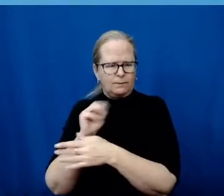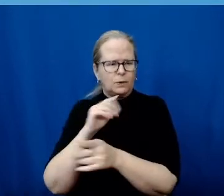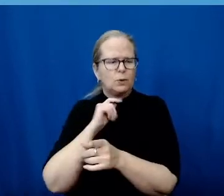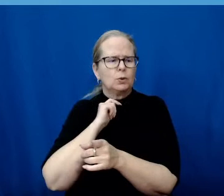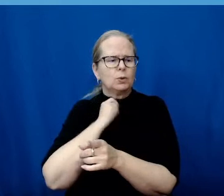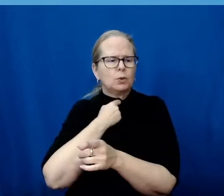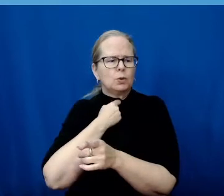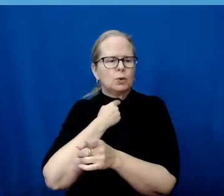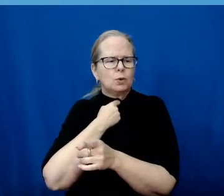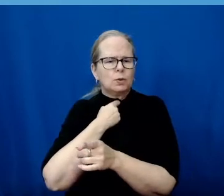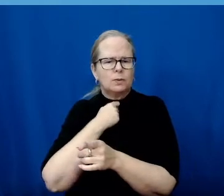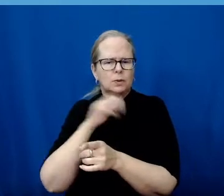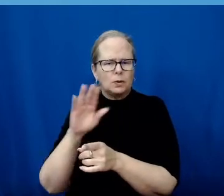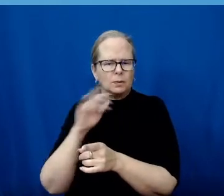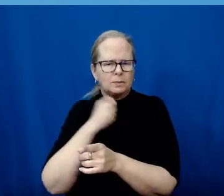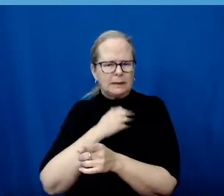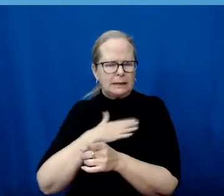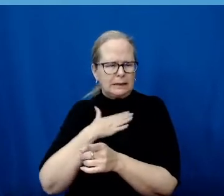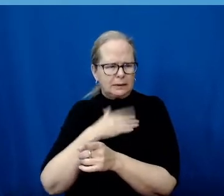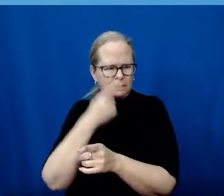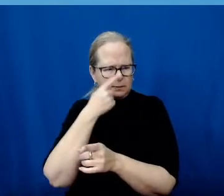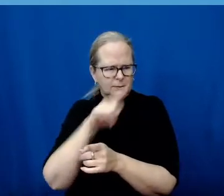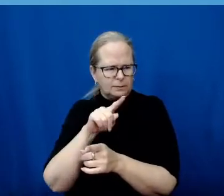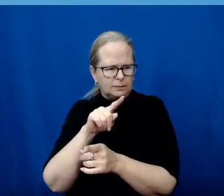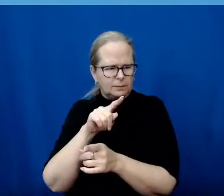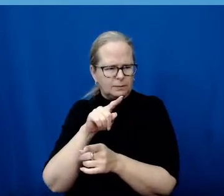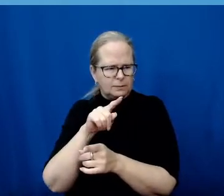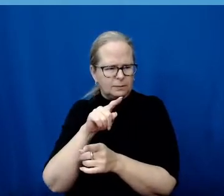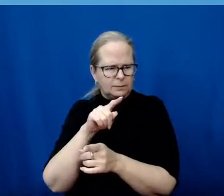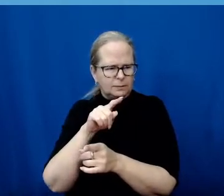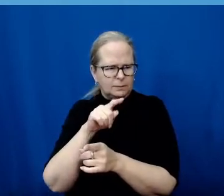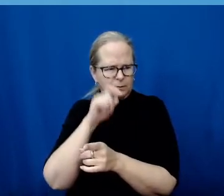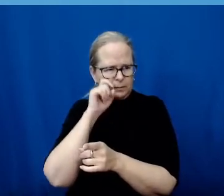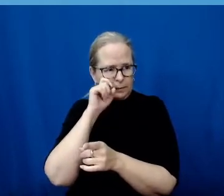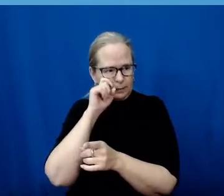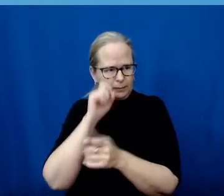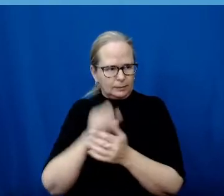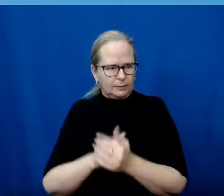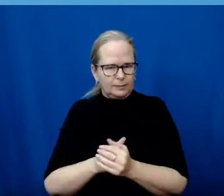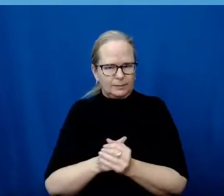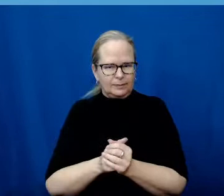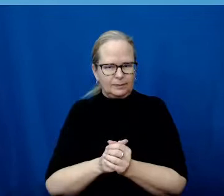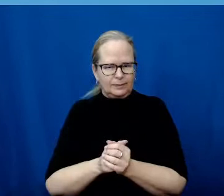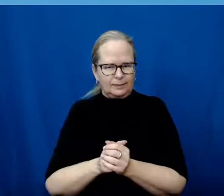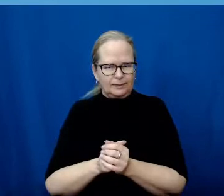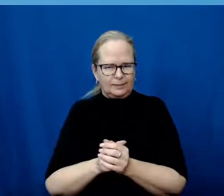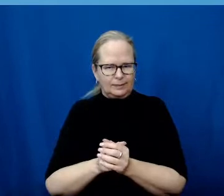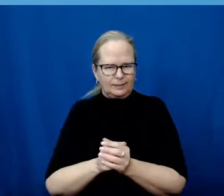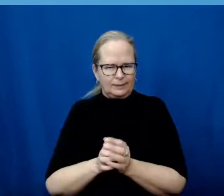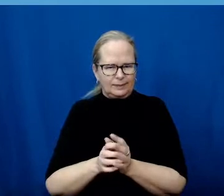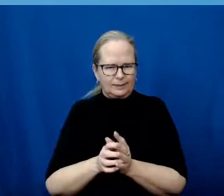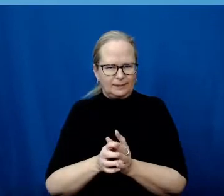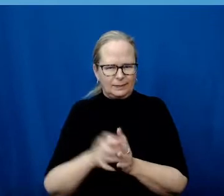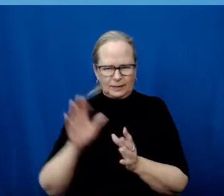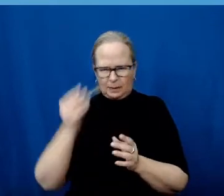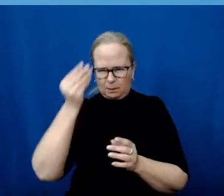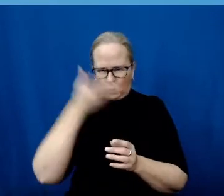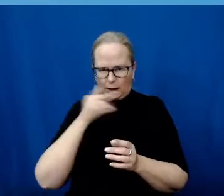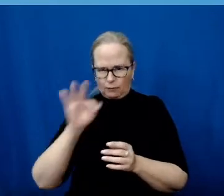this. then we'll be able to hear you in this room. So let me know when your Zoom room is muted.